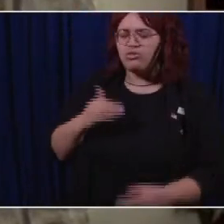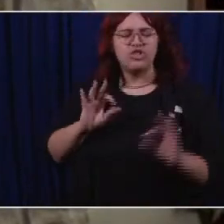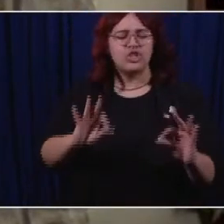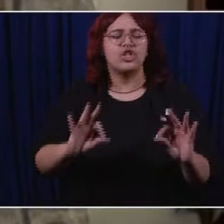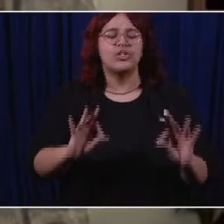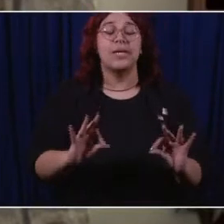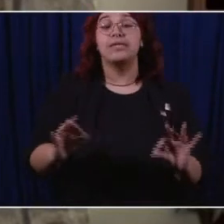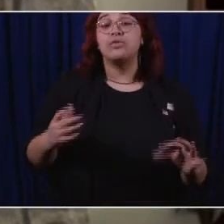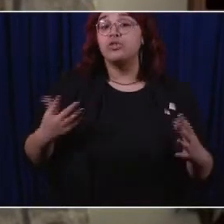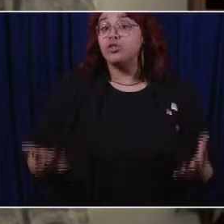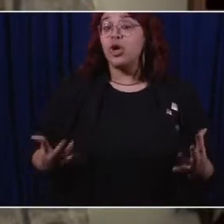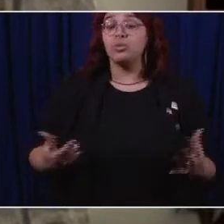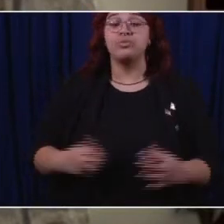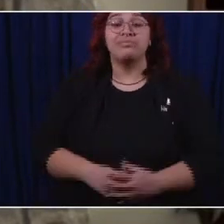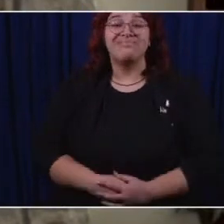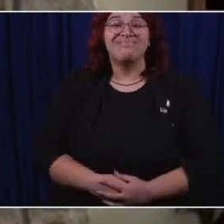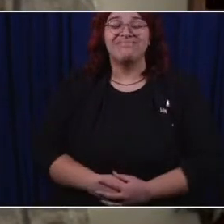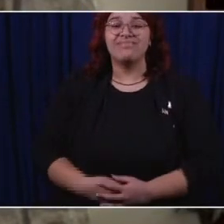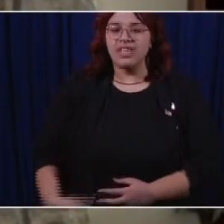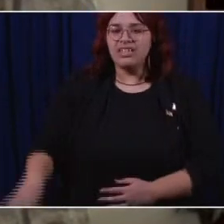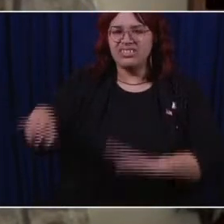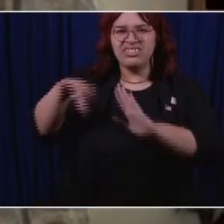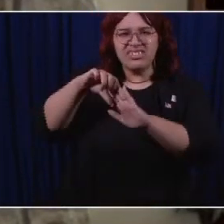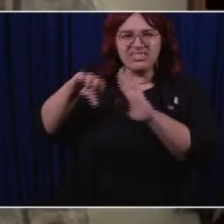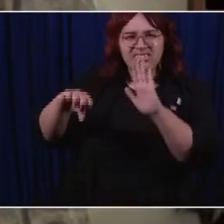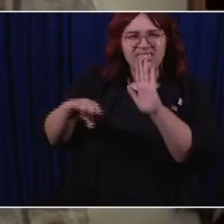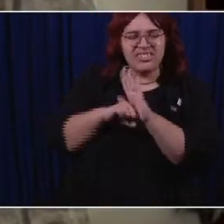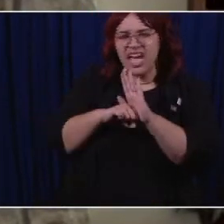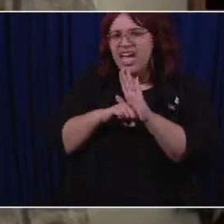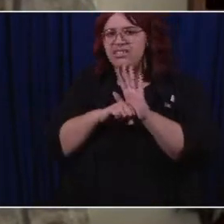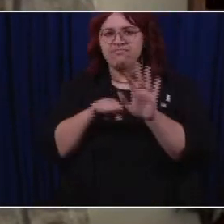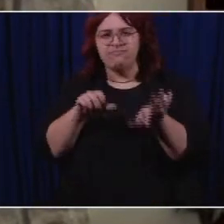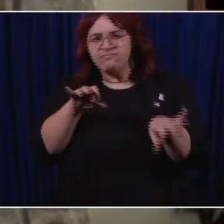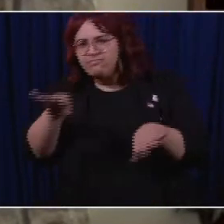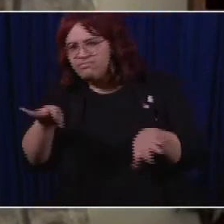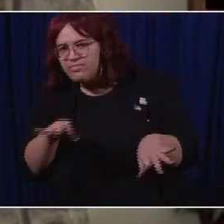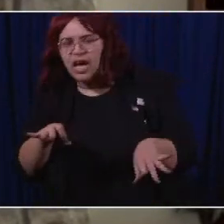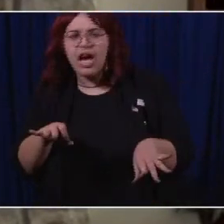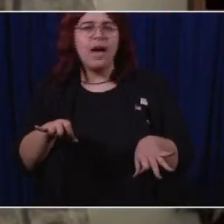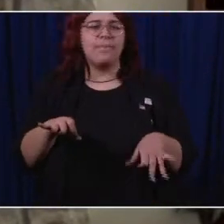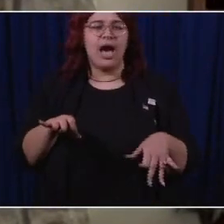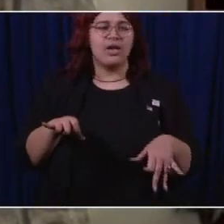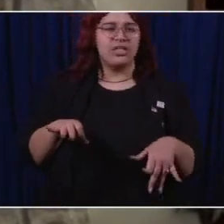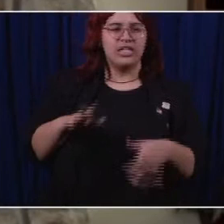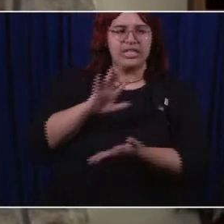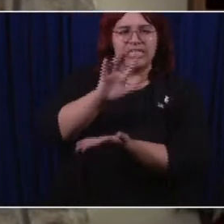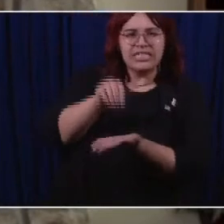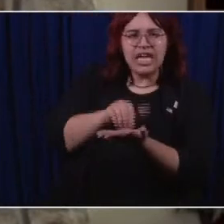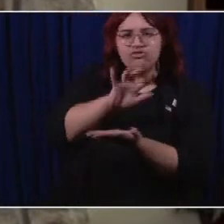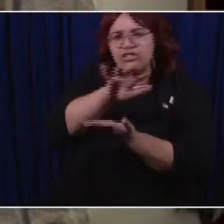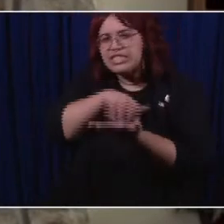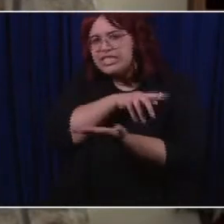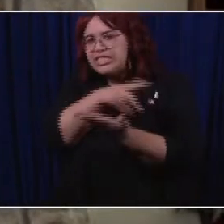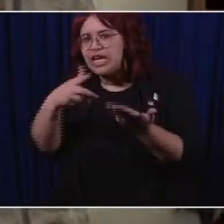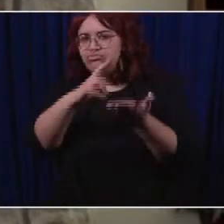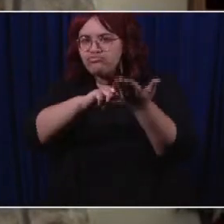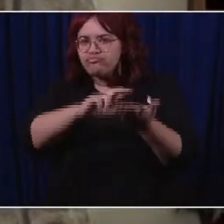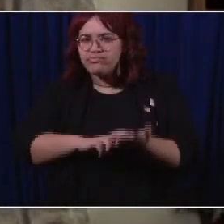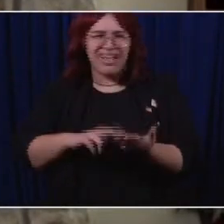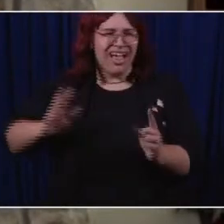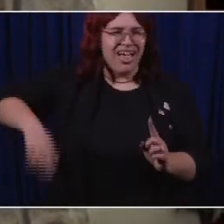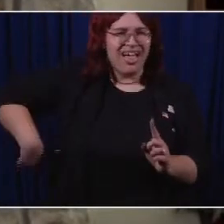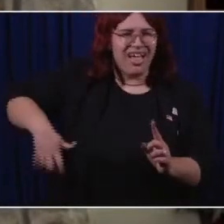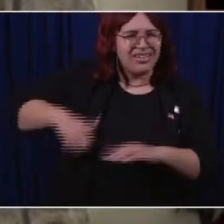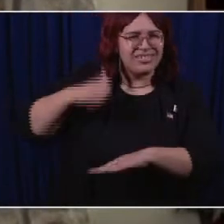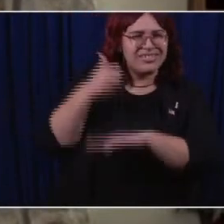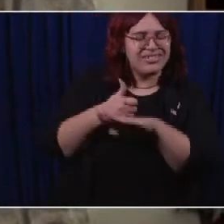We're still without any state clearinghouse for vaccine signups, and we keep hearing here at WLWT of people who are bouncing between website to